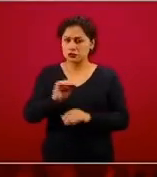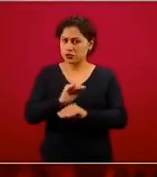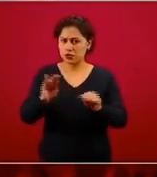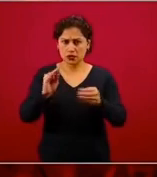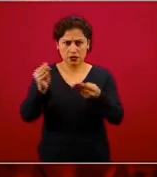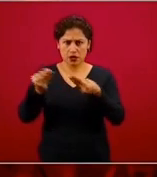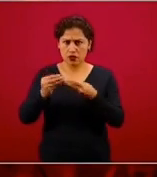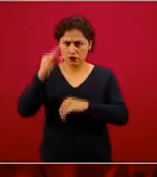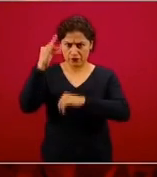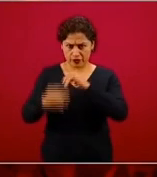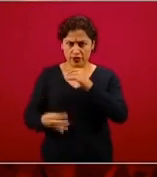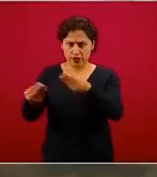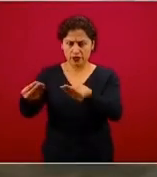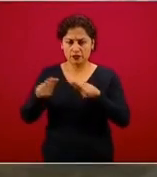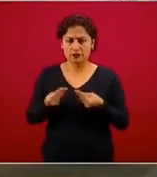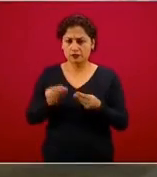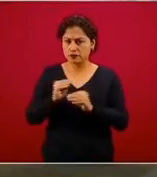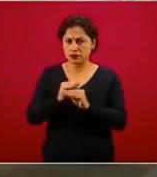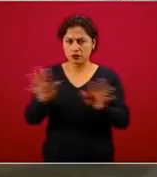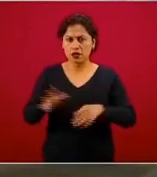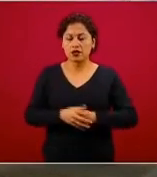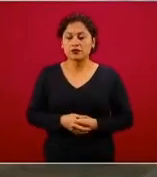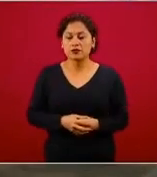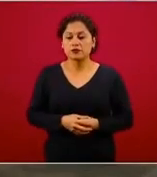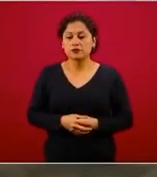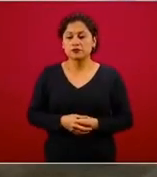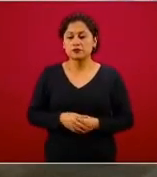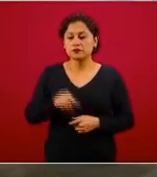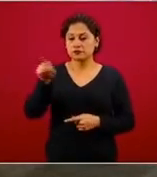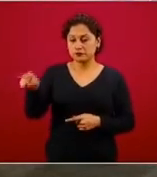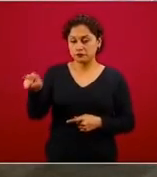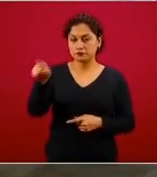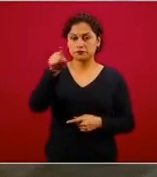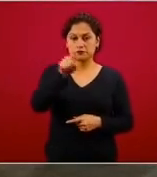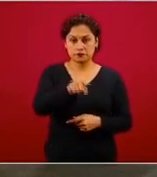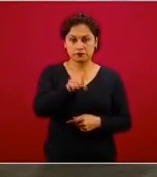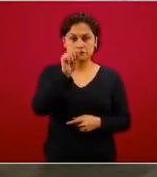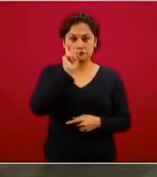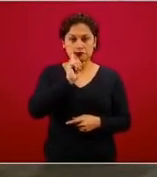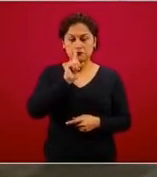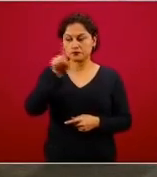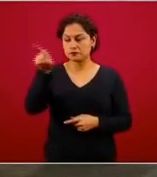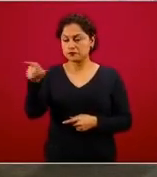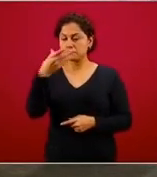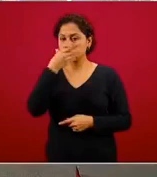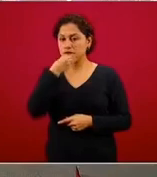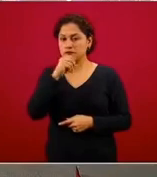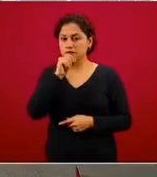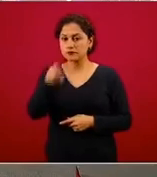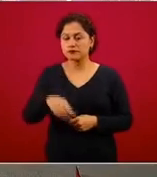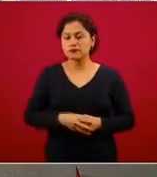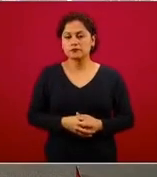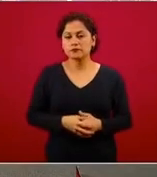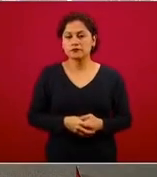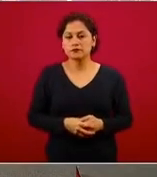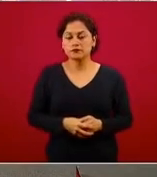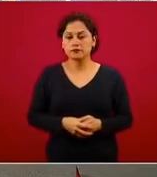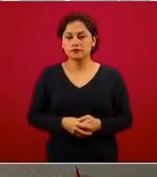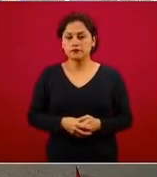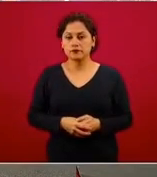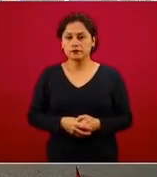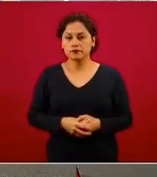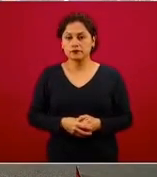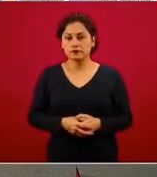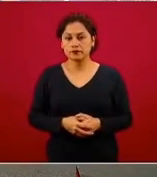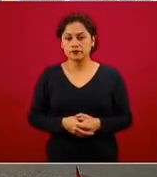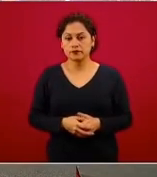give lo you decimos, con mucho the gusto. handout Gracias. that I Vamos a have. darle la palabra Yes, a when usted we end, we y will a take your la handout. compañera y al compañero de allá atrás. You and then you.